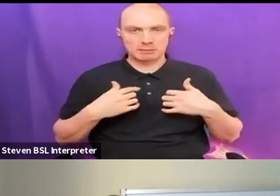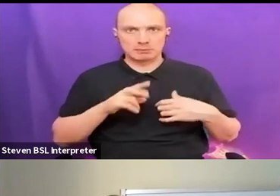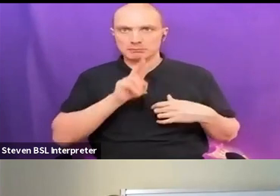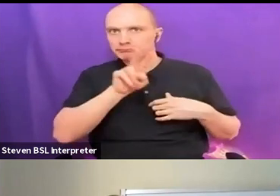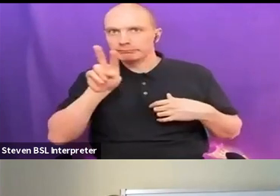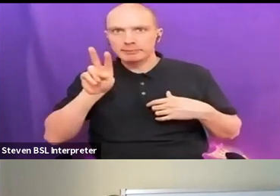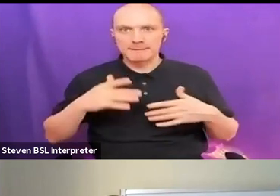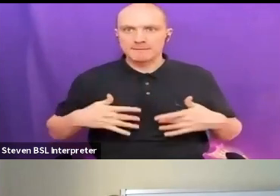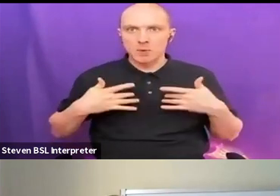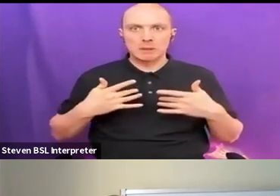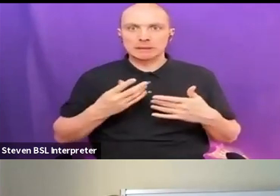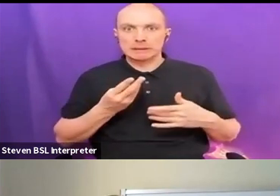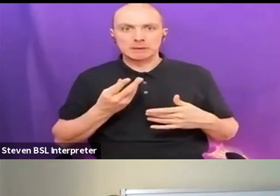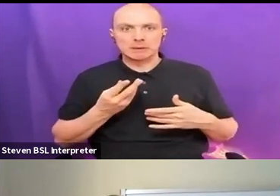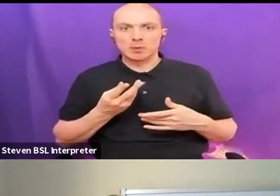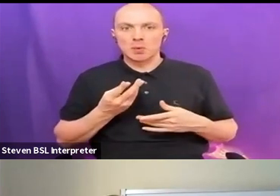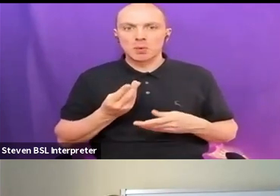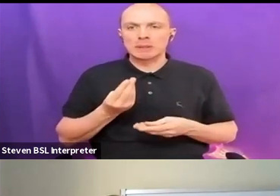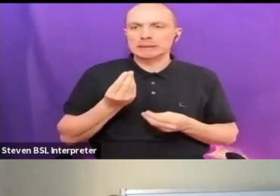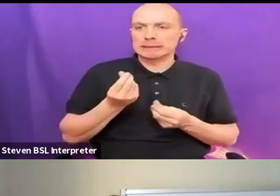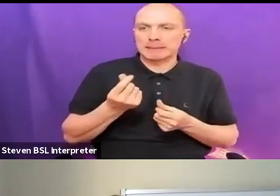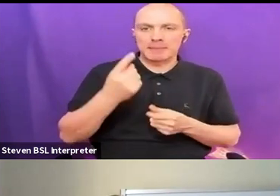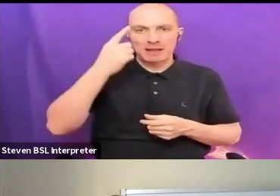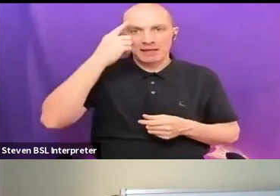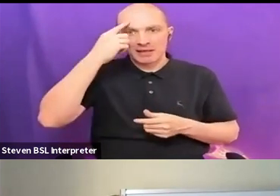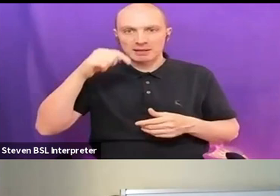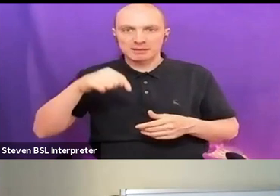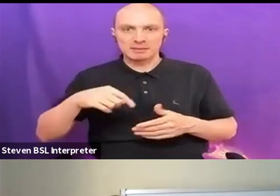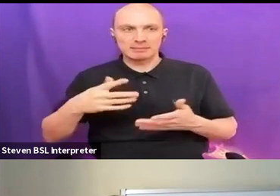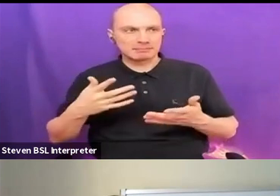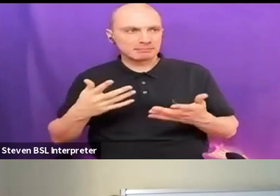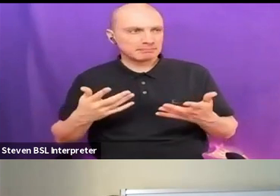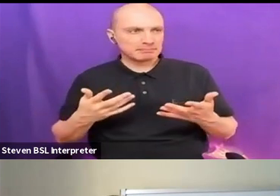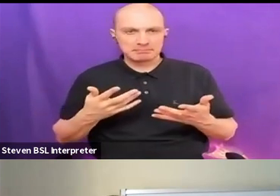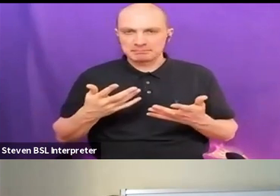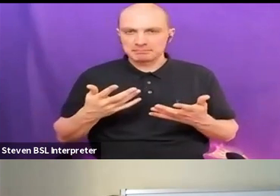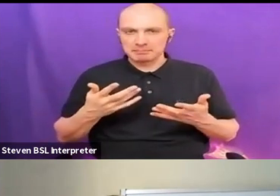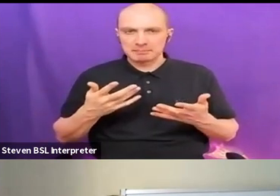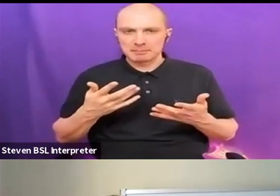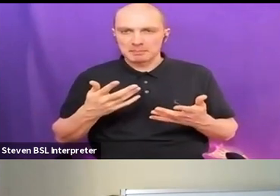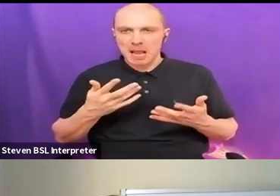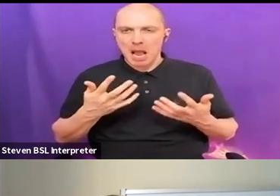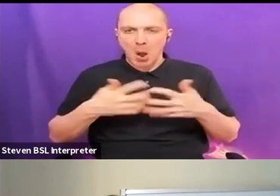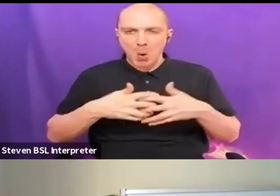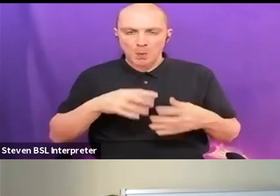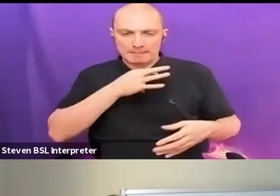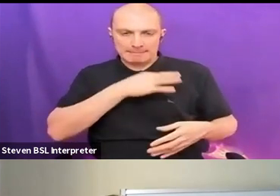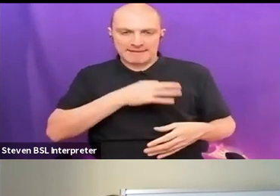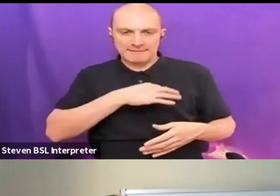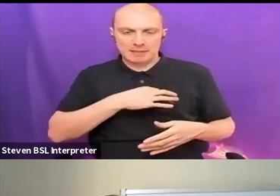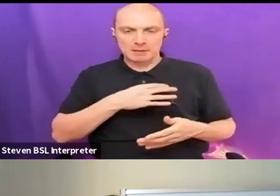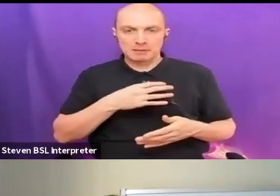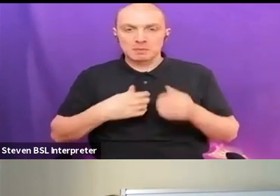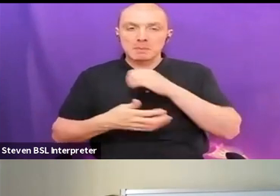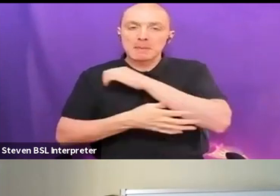are saying it feels like it could just be a sort of a nice middle class thing, and how does this actually apply to disadvantaged communities? And we actually need to take that one and really